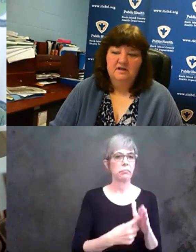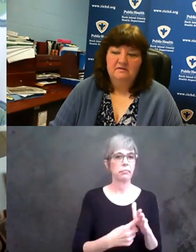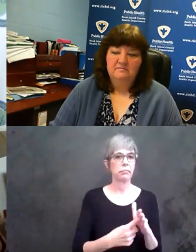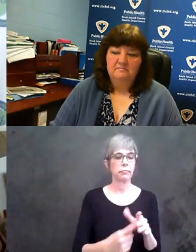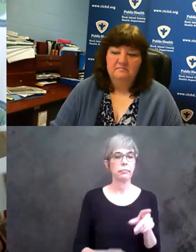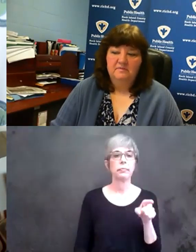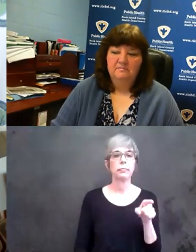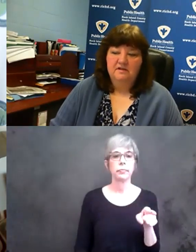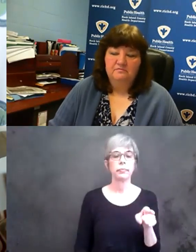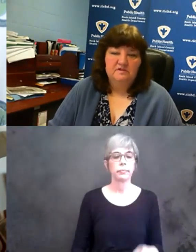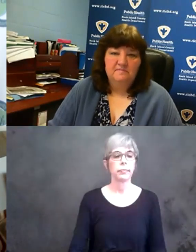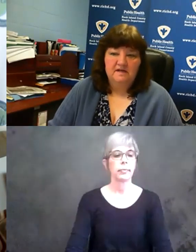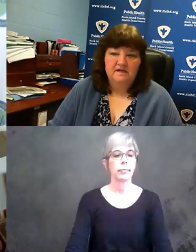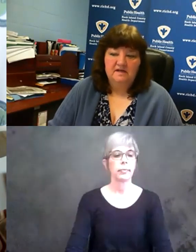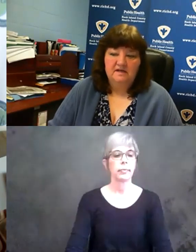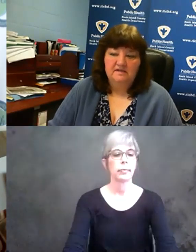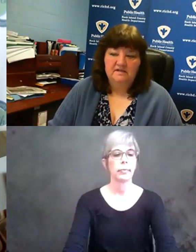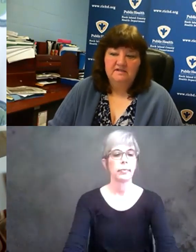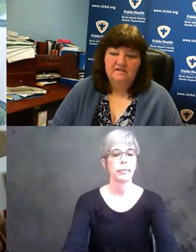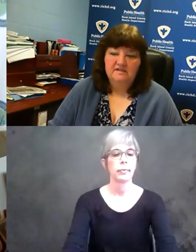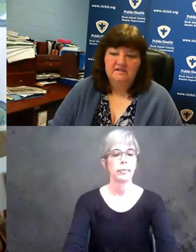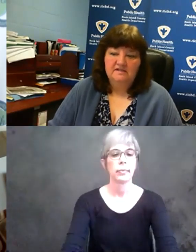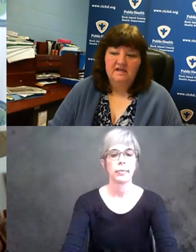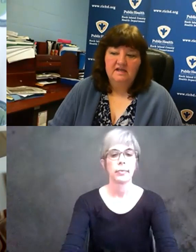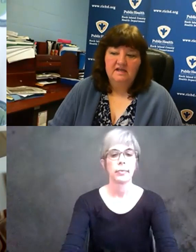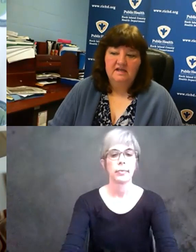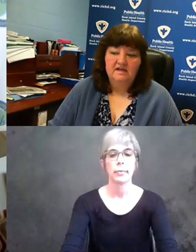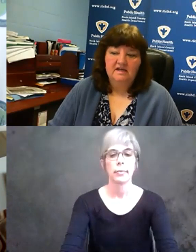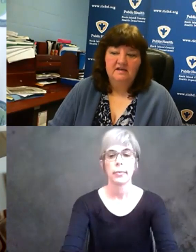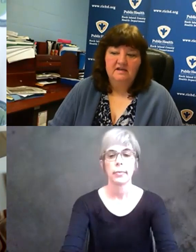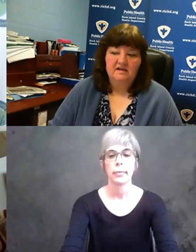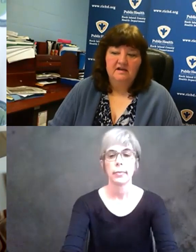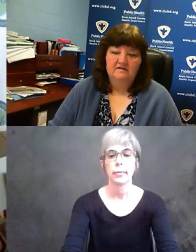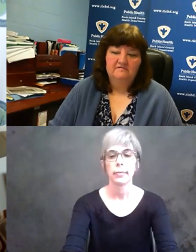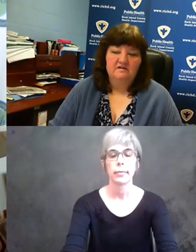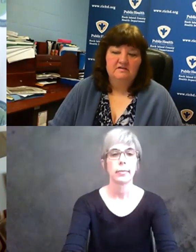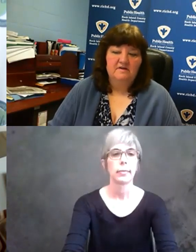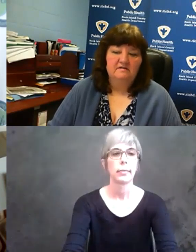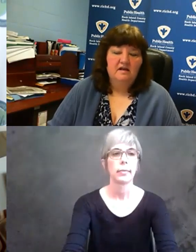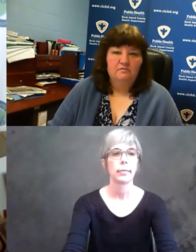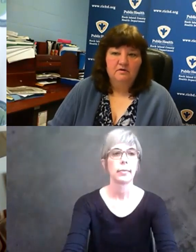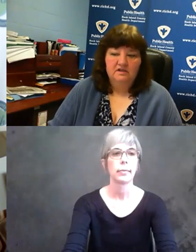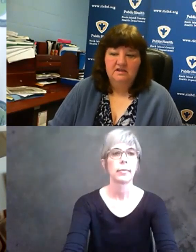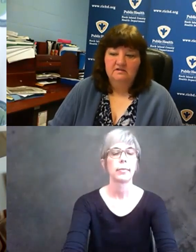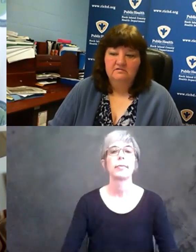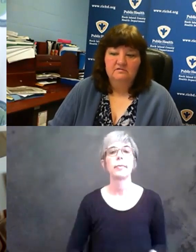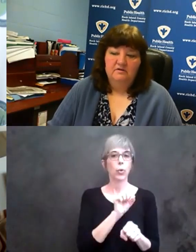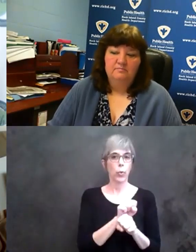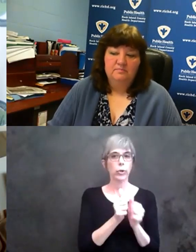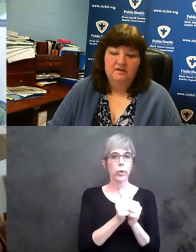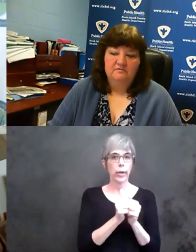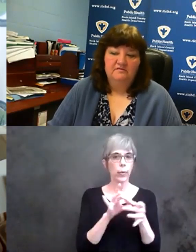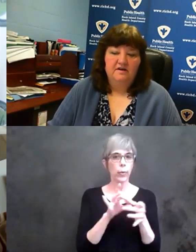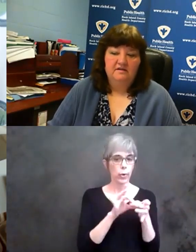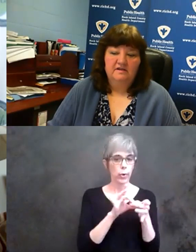Quad City-wide public health response, Ed and I have talked about how we're a blueprint